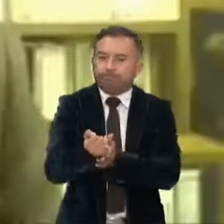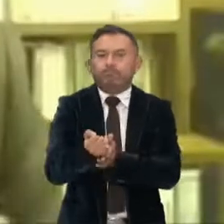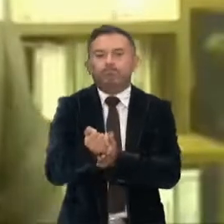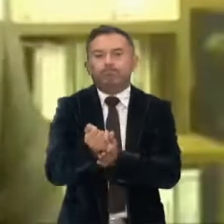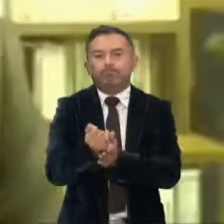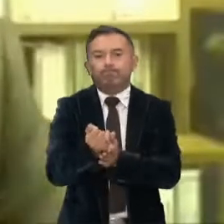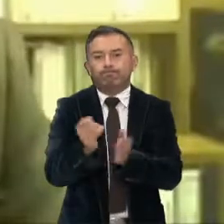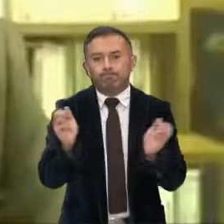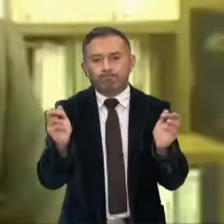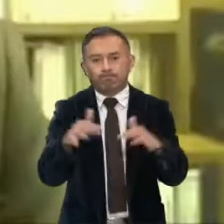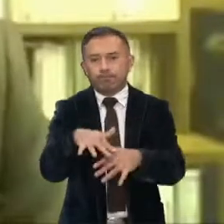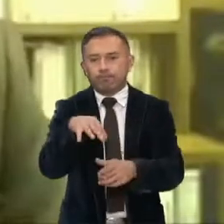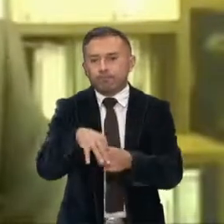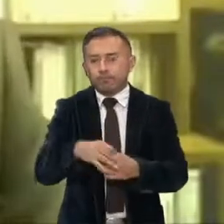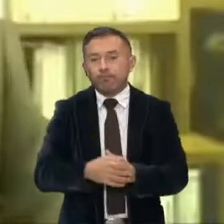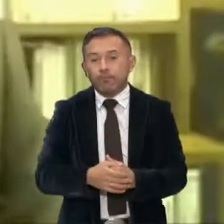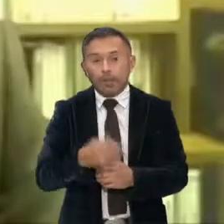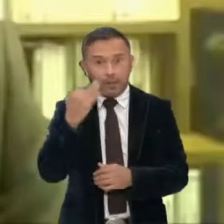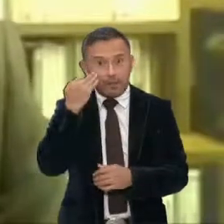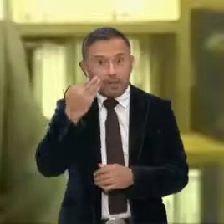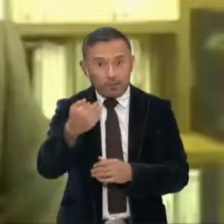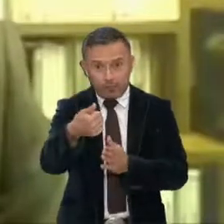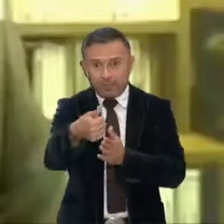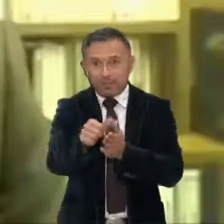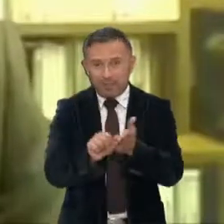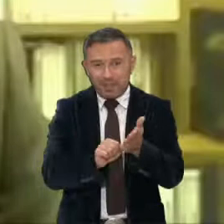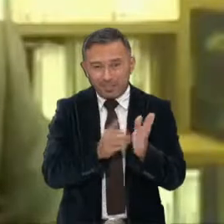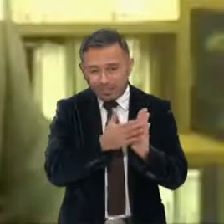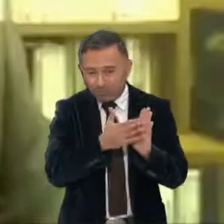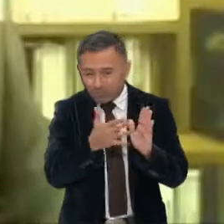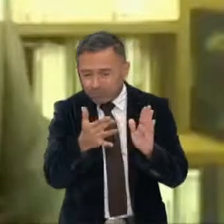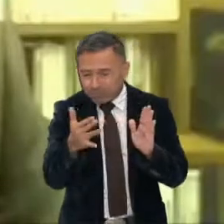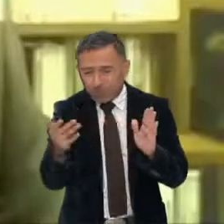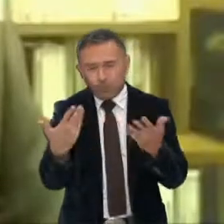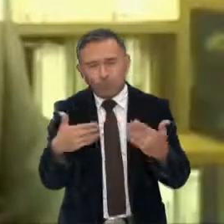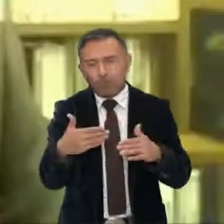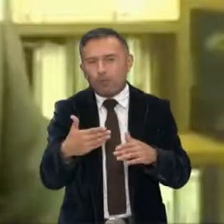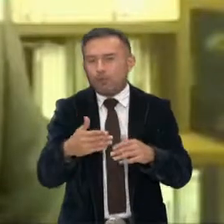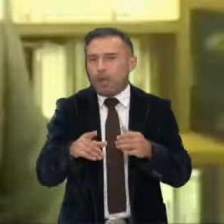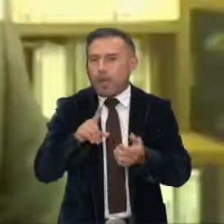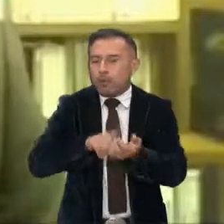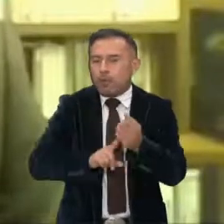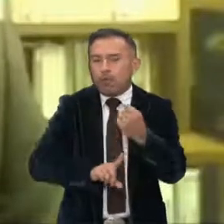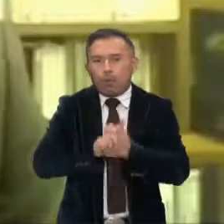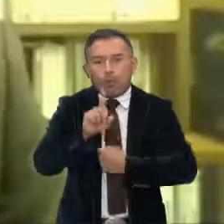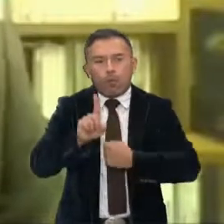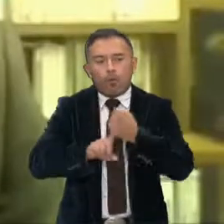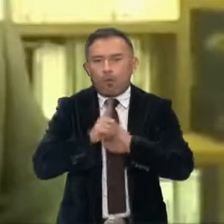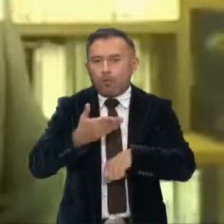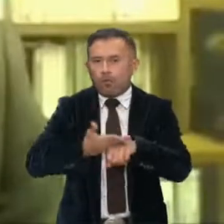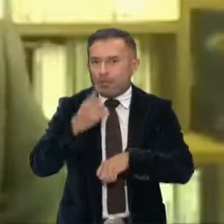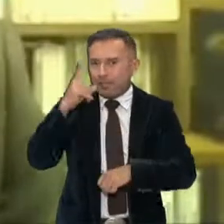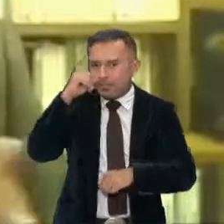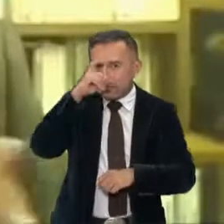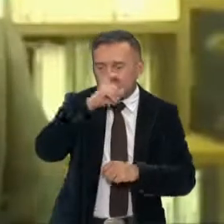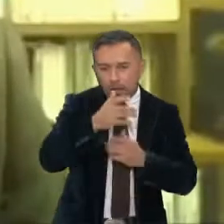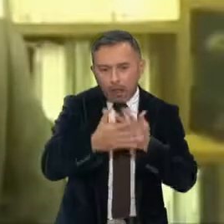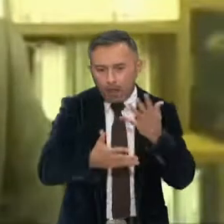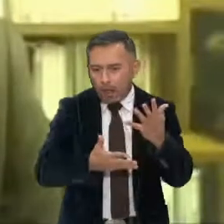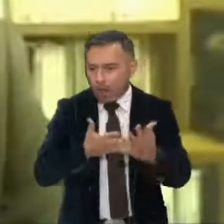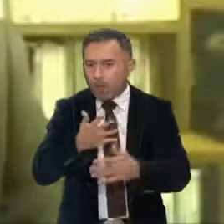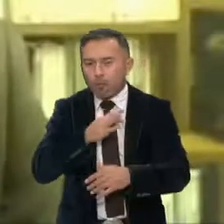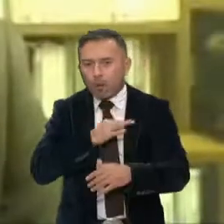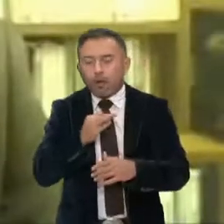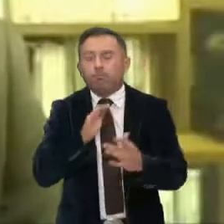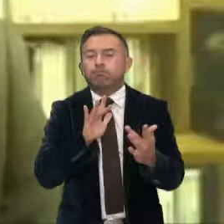18, which was the definite date. In these 3 months, in a very difficult and complex manner, we